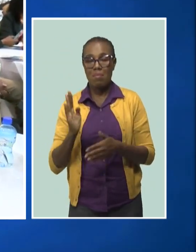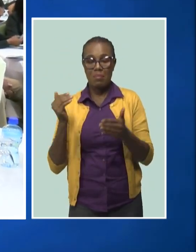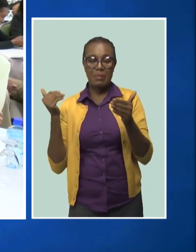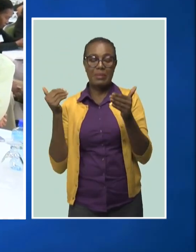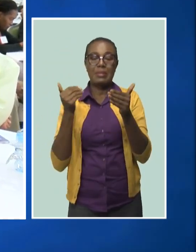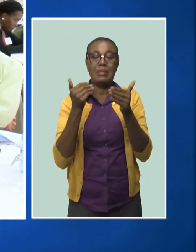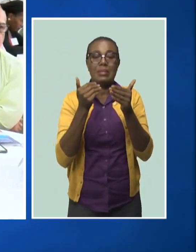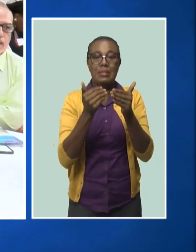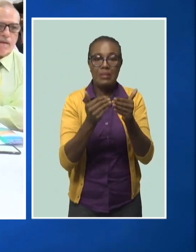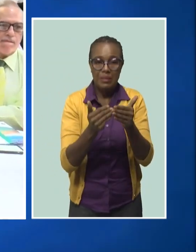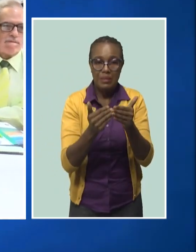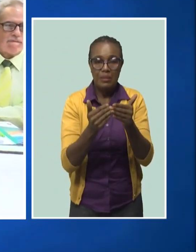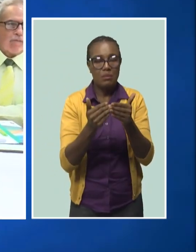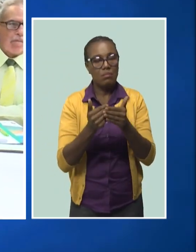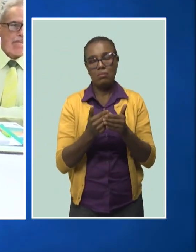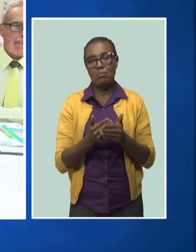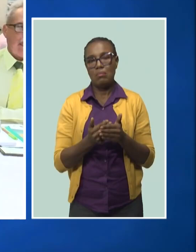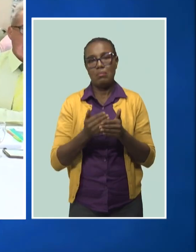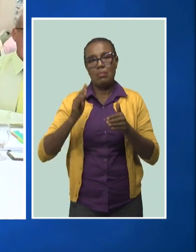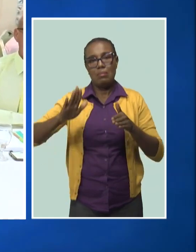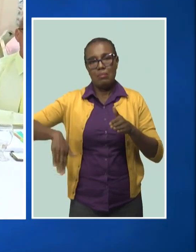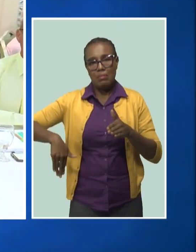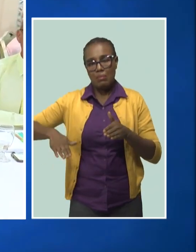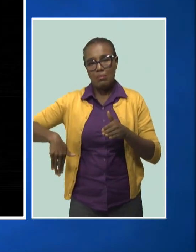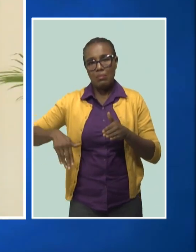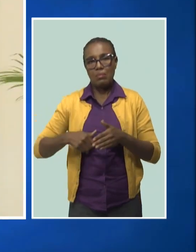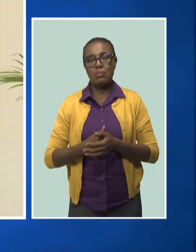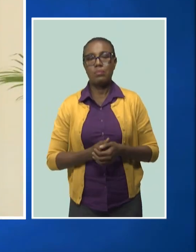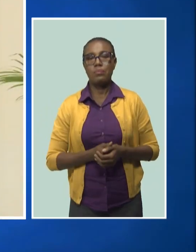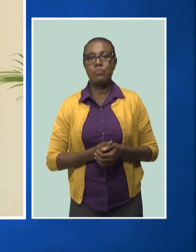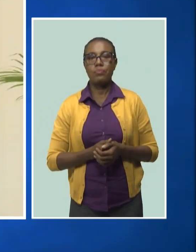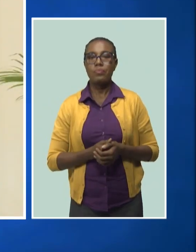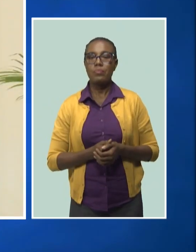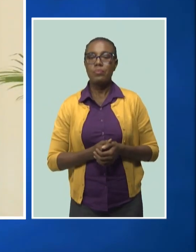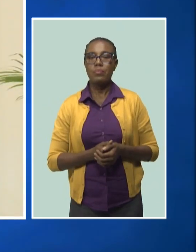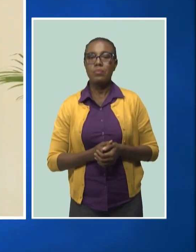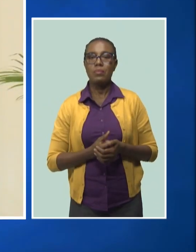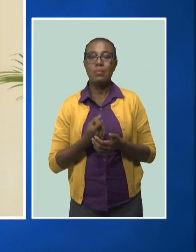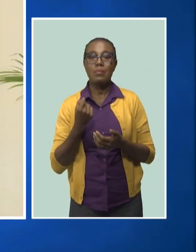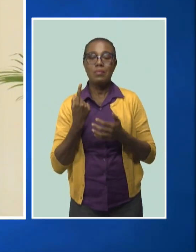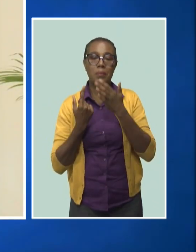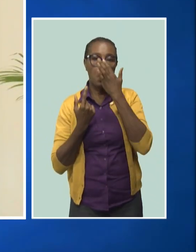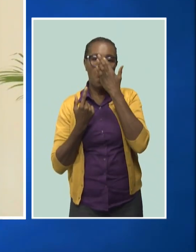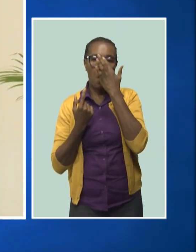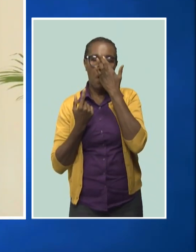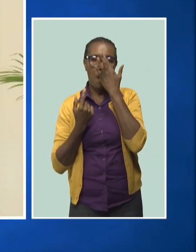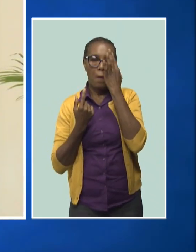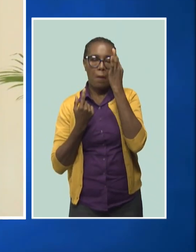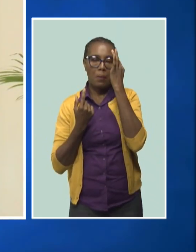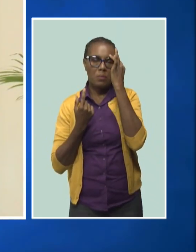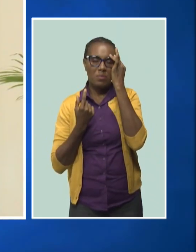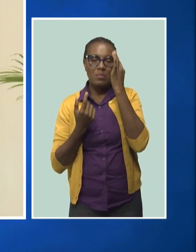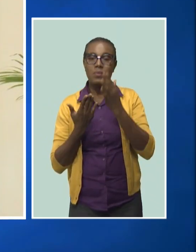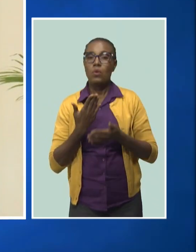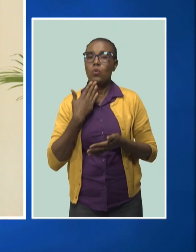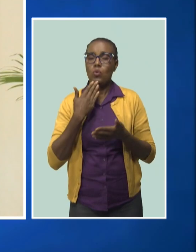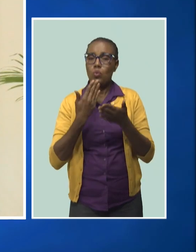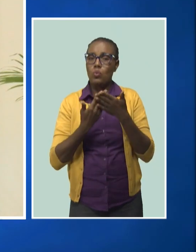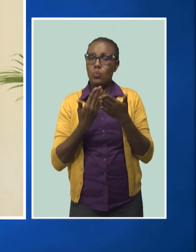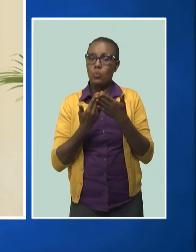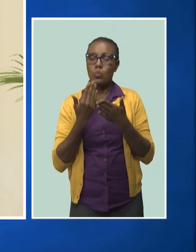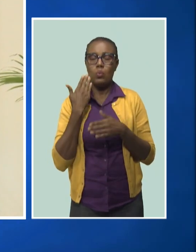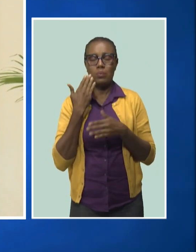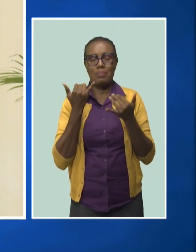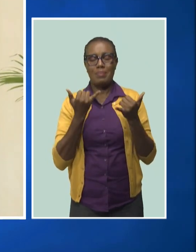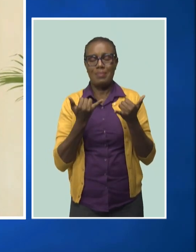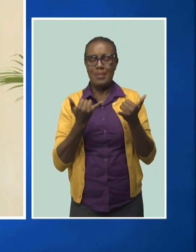ought to be in the fight on climate change. It is heartening to know that we are at this point, but it's also a little